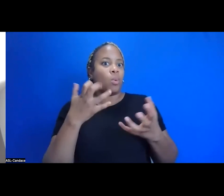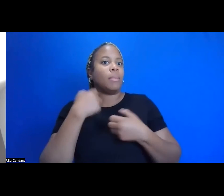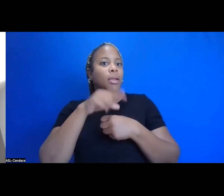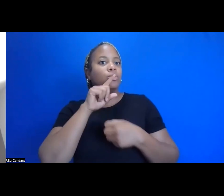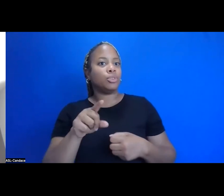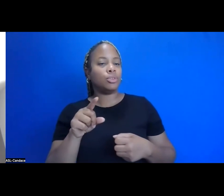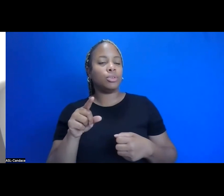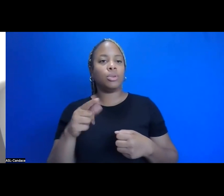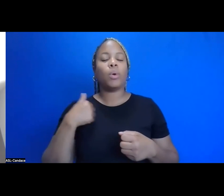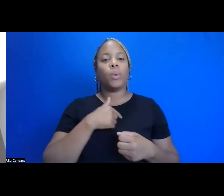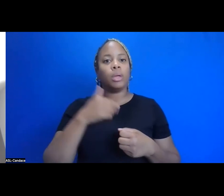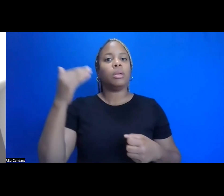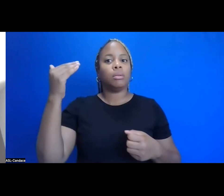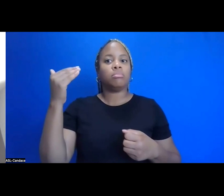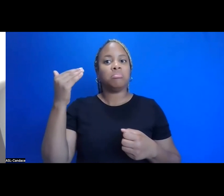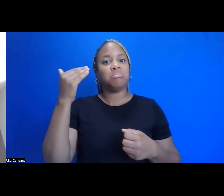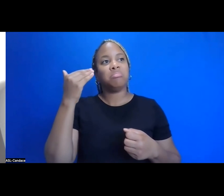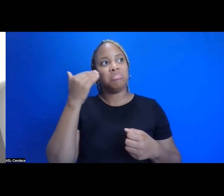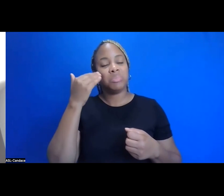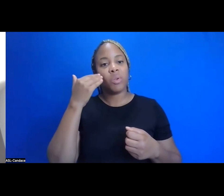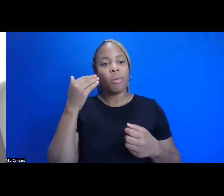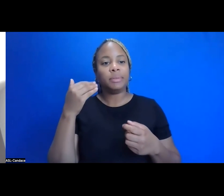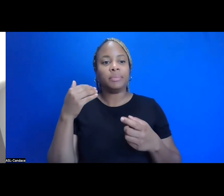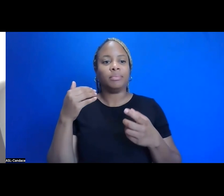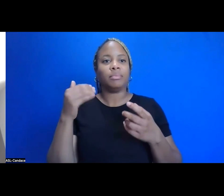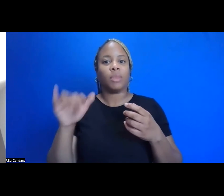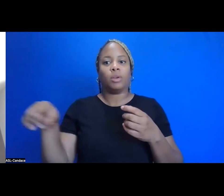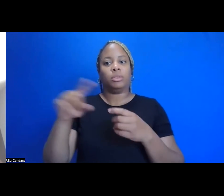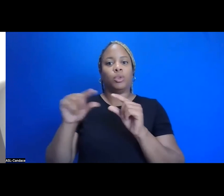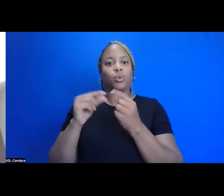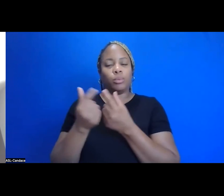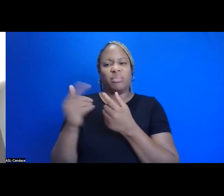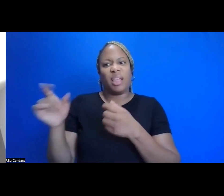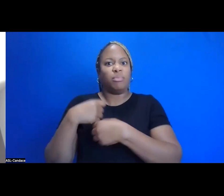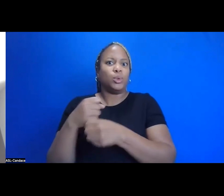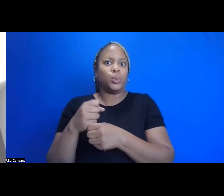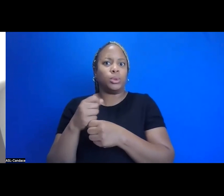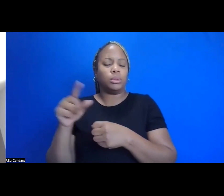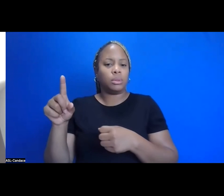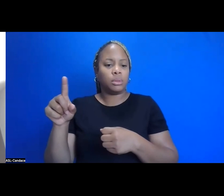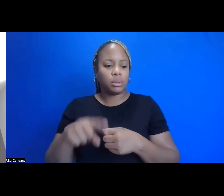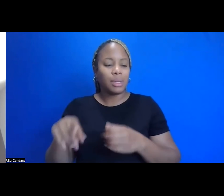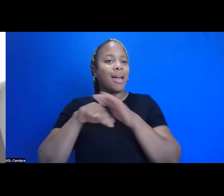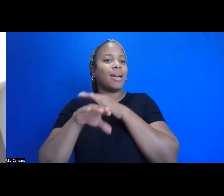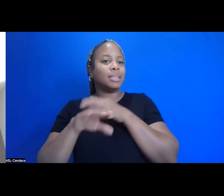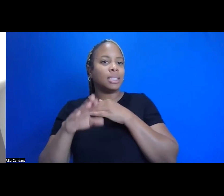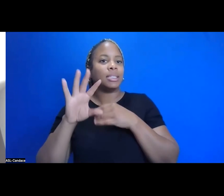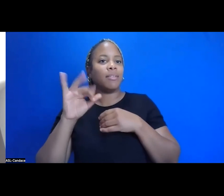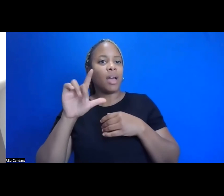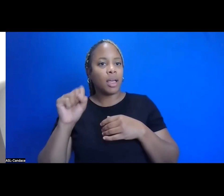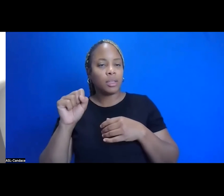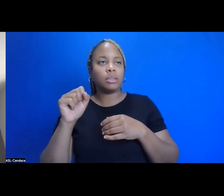that we know that there's a big kind of gig economy in terms of producing access files, especially